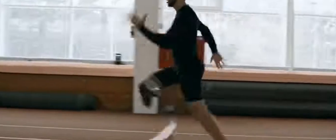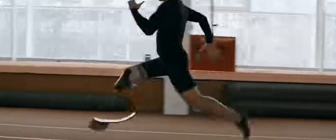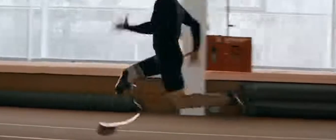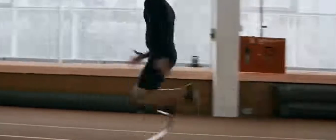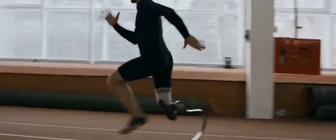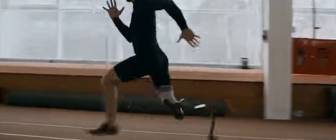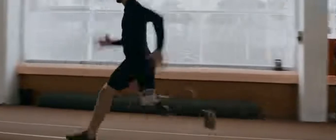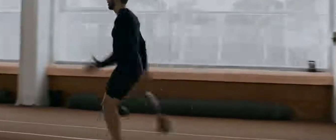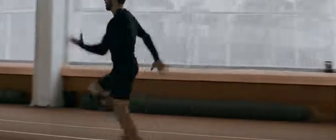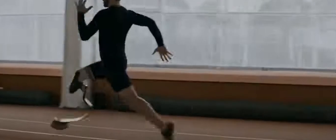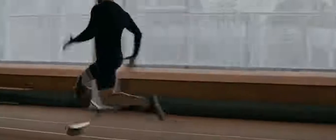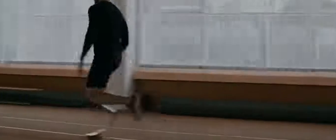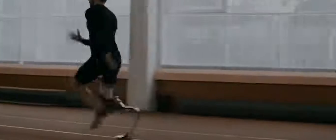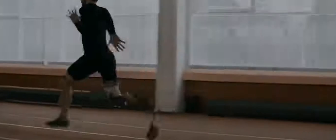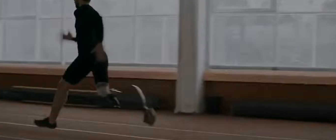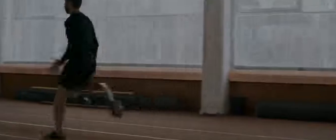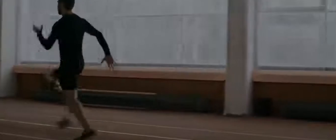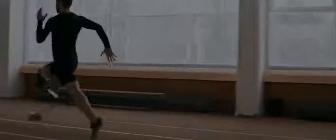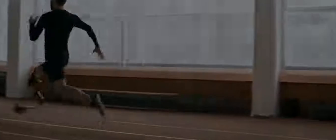2021.